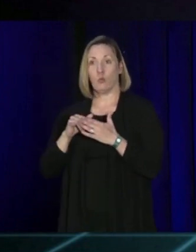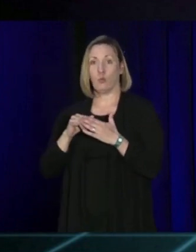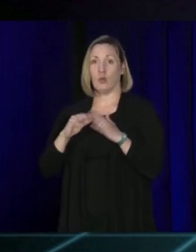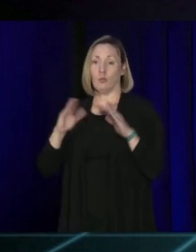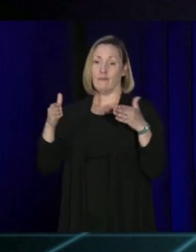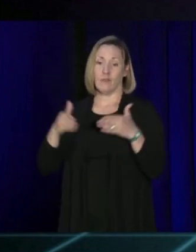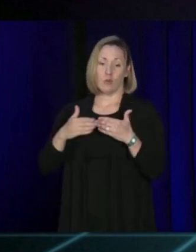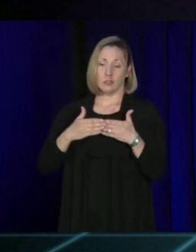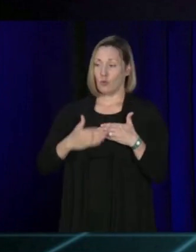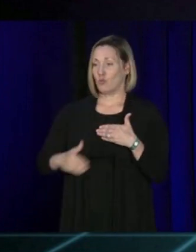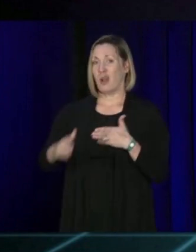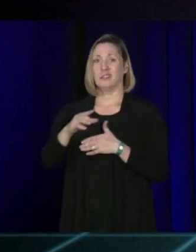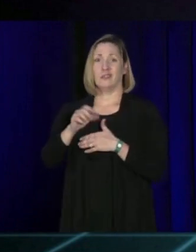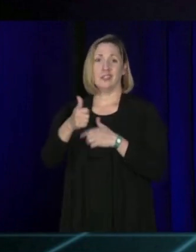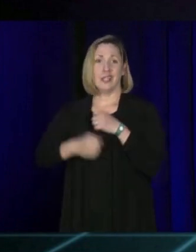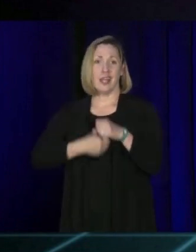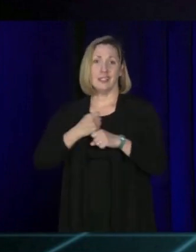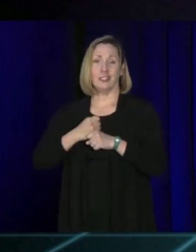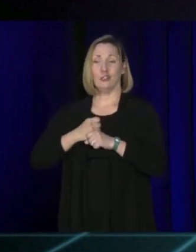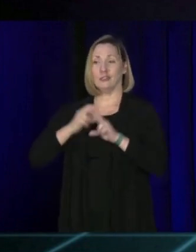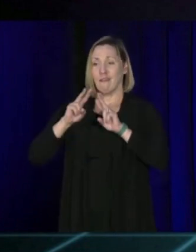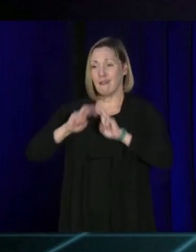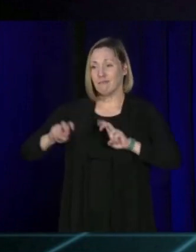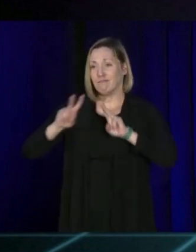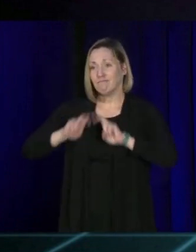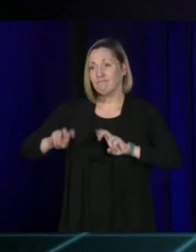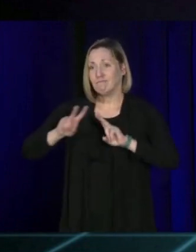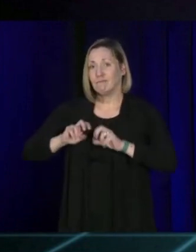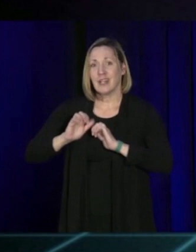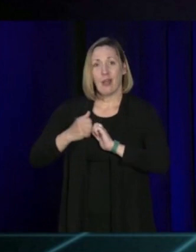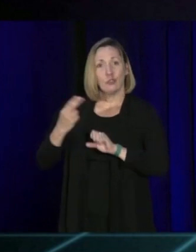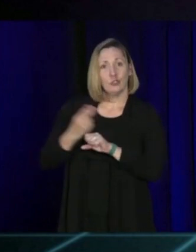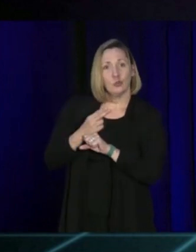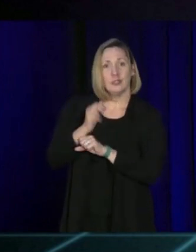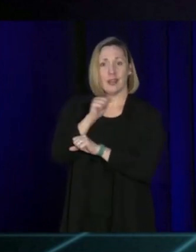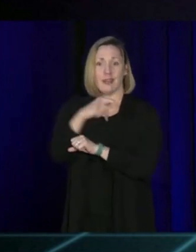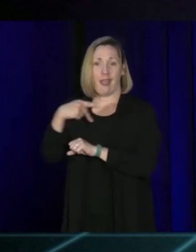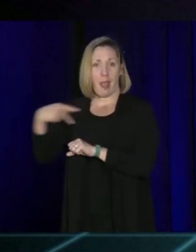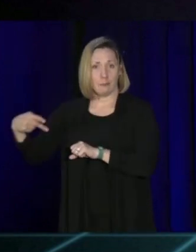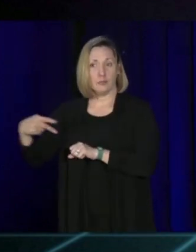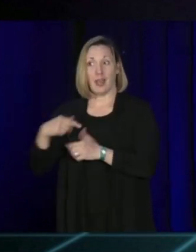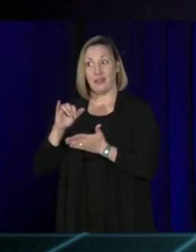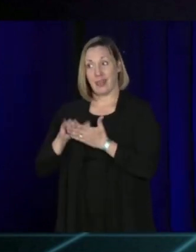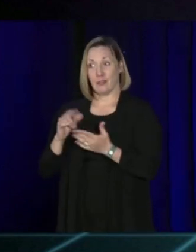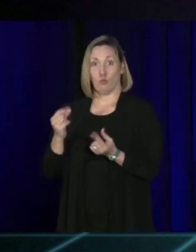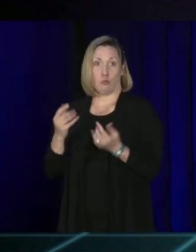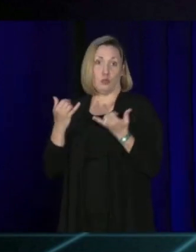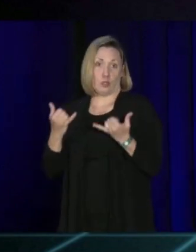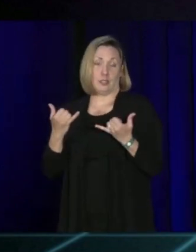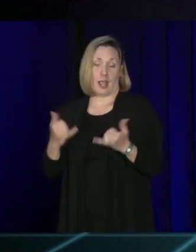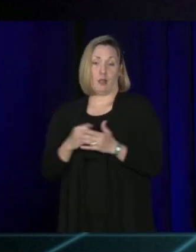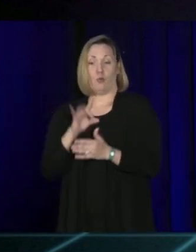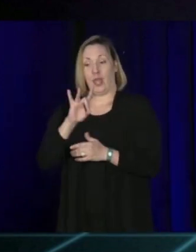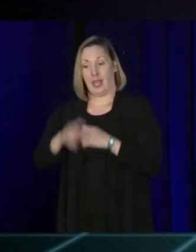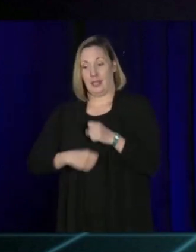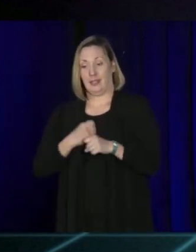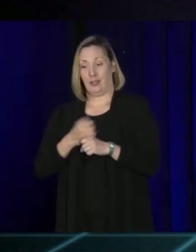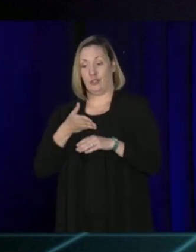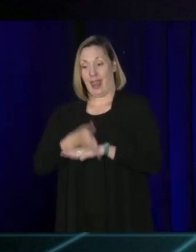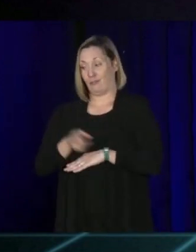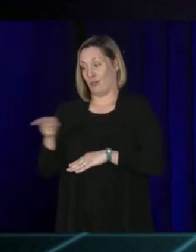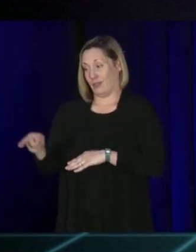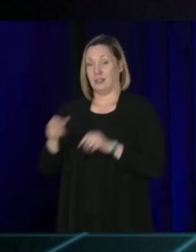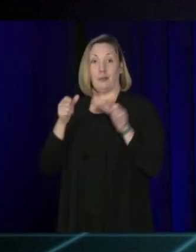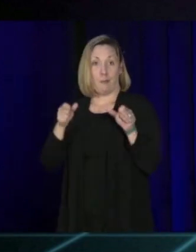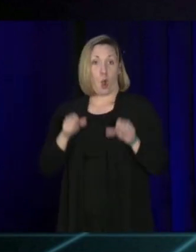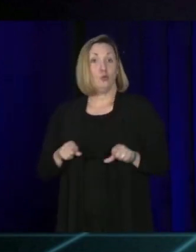decade exploring its implications and applications, which is kind of what we're doing now, 8 years after this post. And